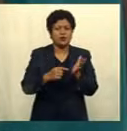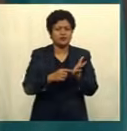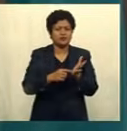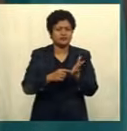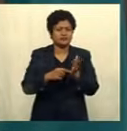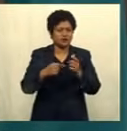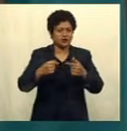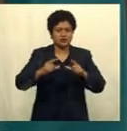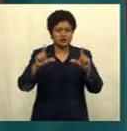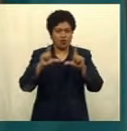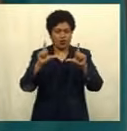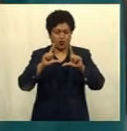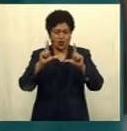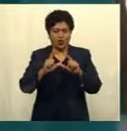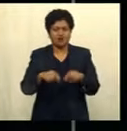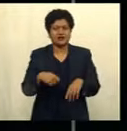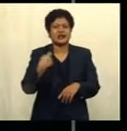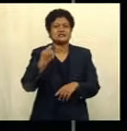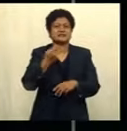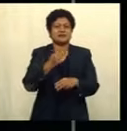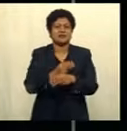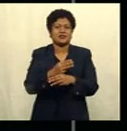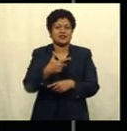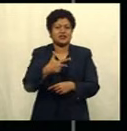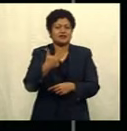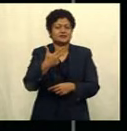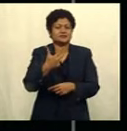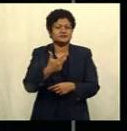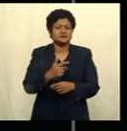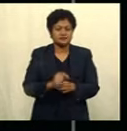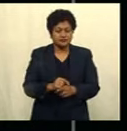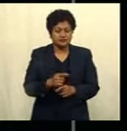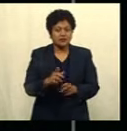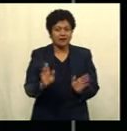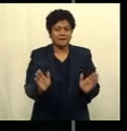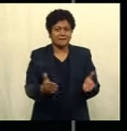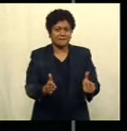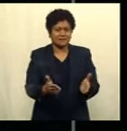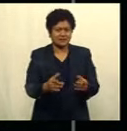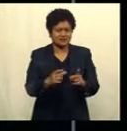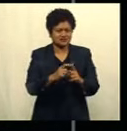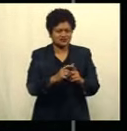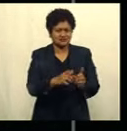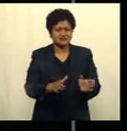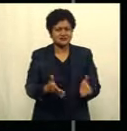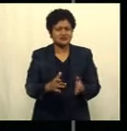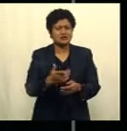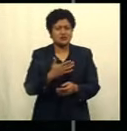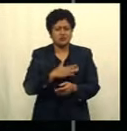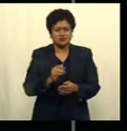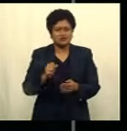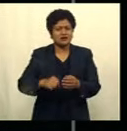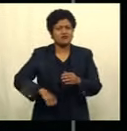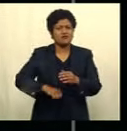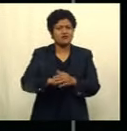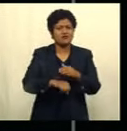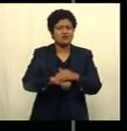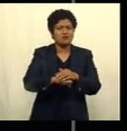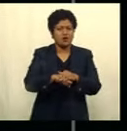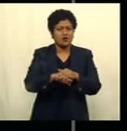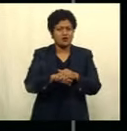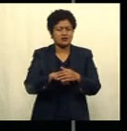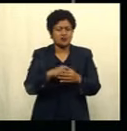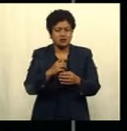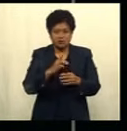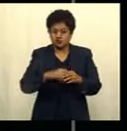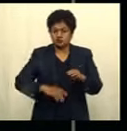Venina Rakautonga, FBC Sports. District players who are opting to play football when the season resumes must be fully